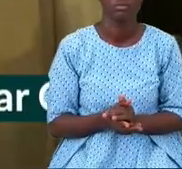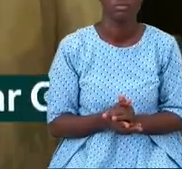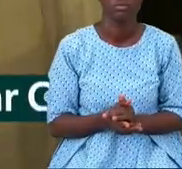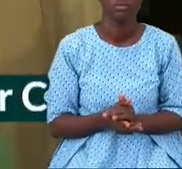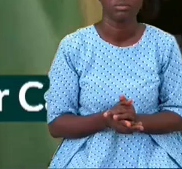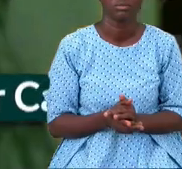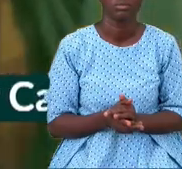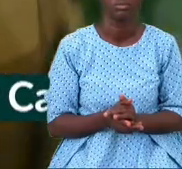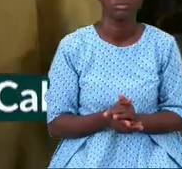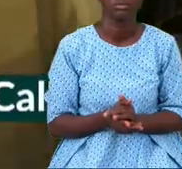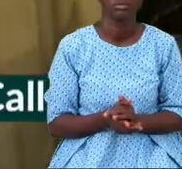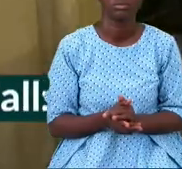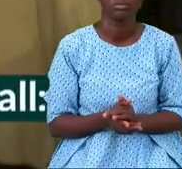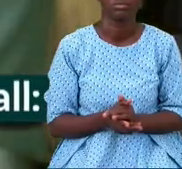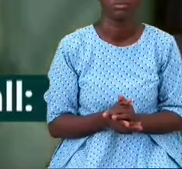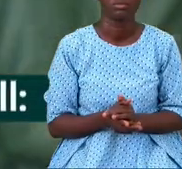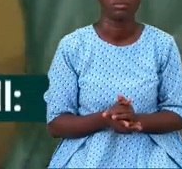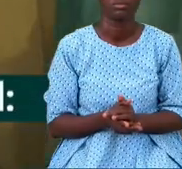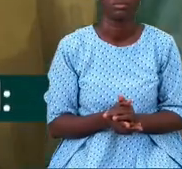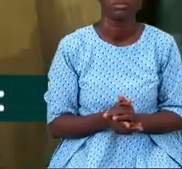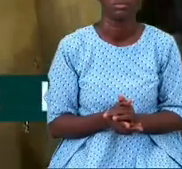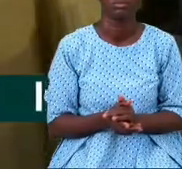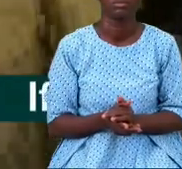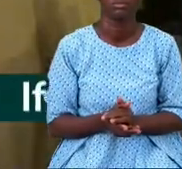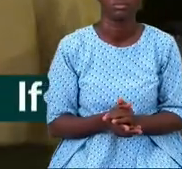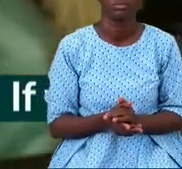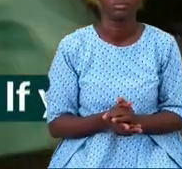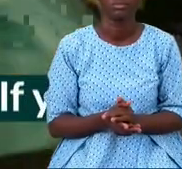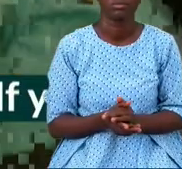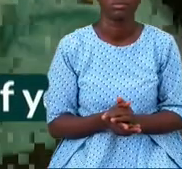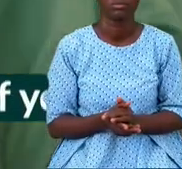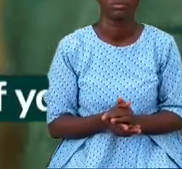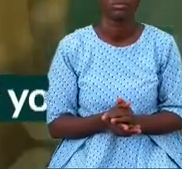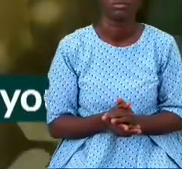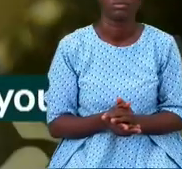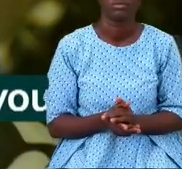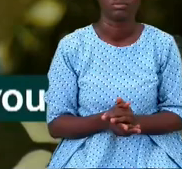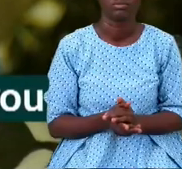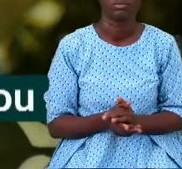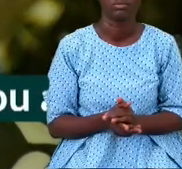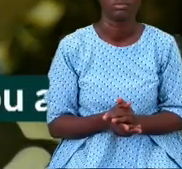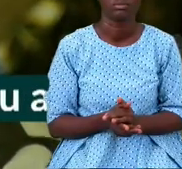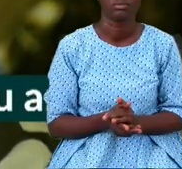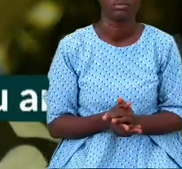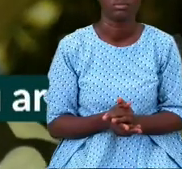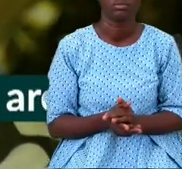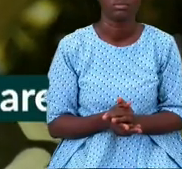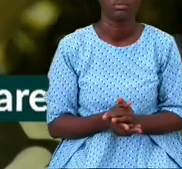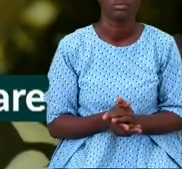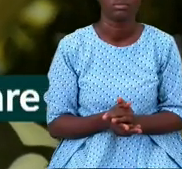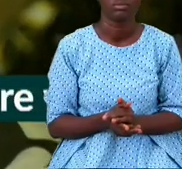The people on the open feet between wing two and wing three.